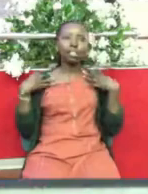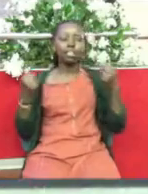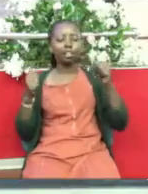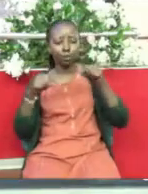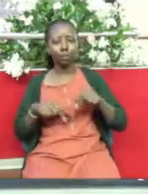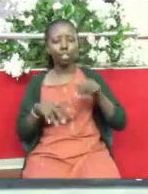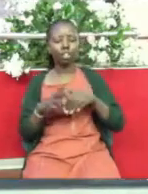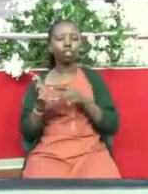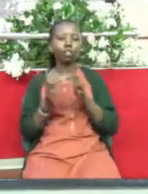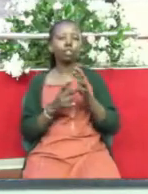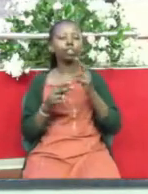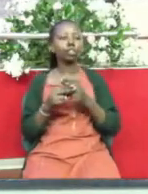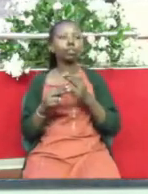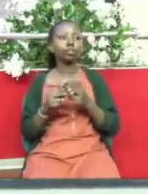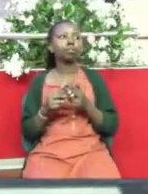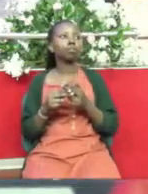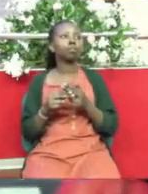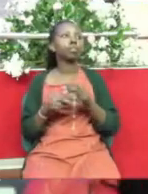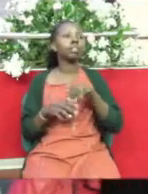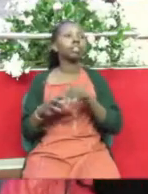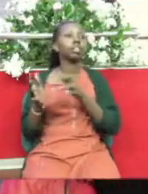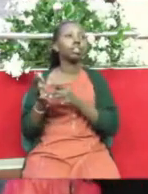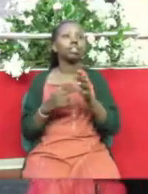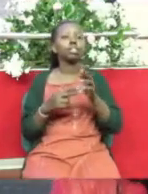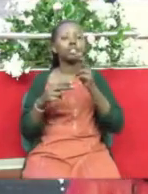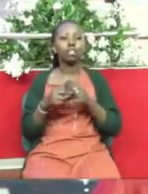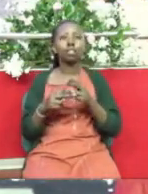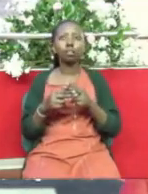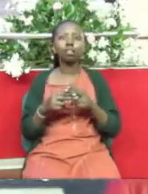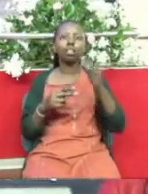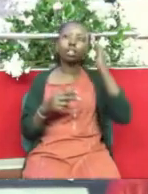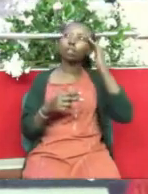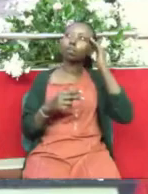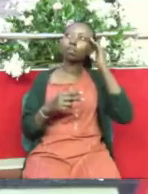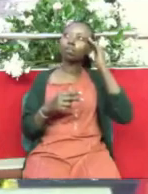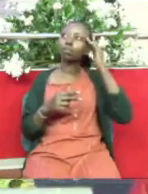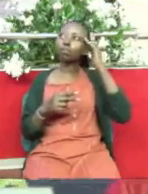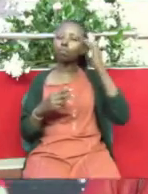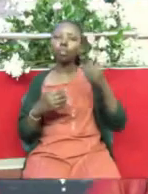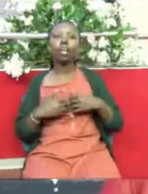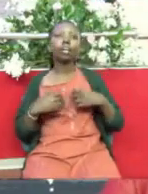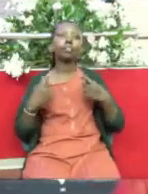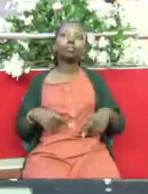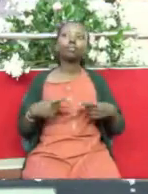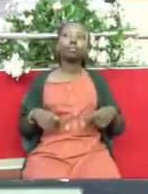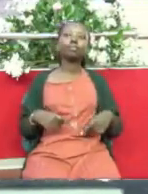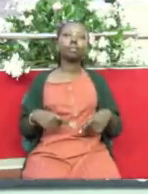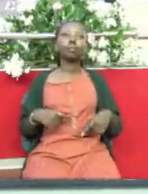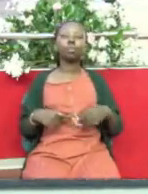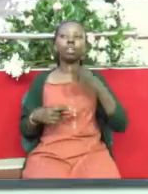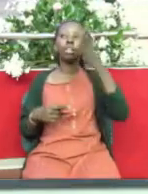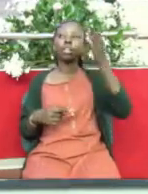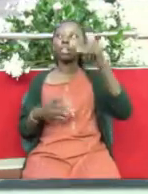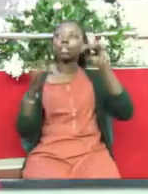the mighty name of Jesus. In the mighty name of Jesus. I know there are ministers at the tent, at the overflow.